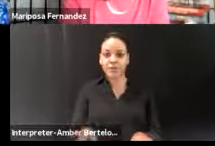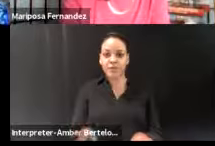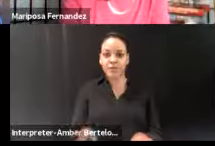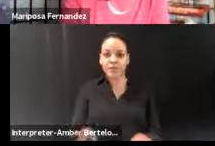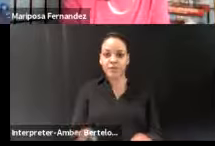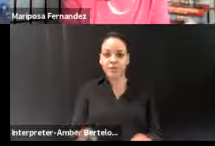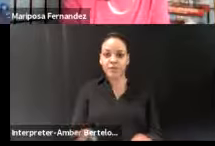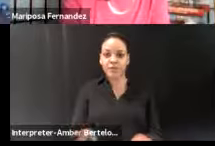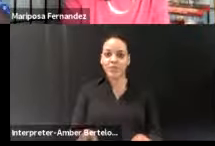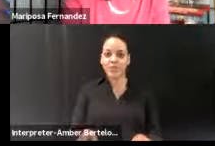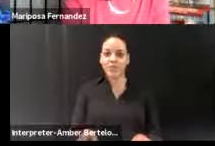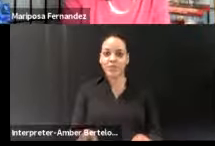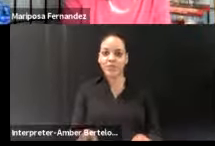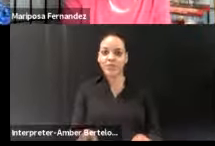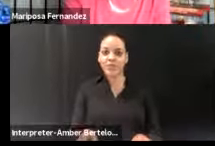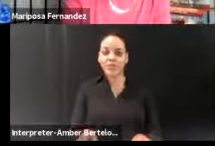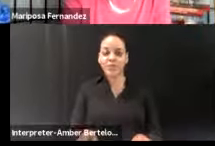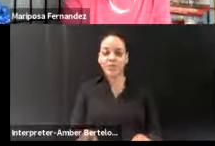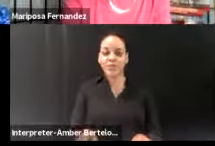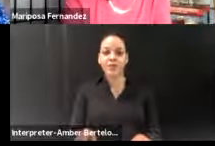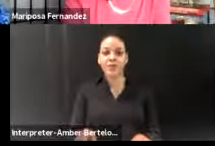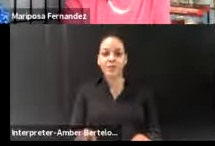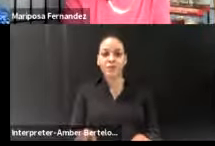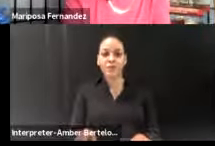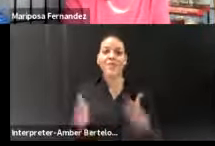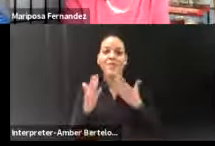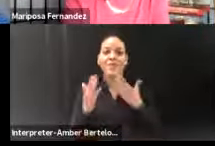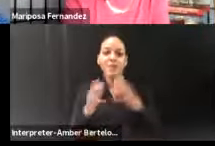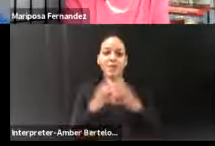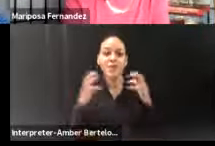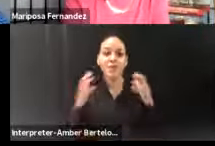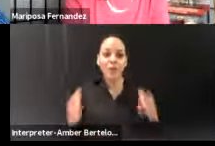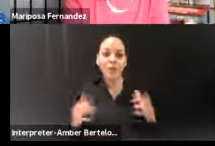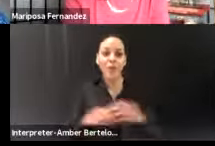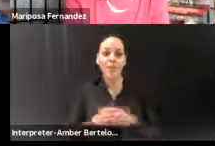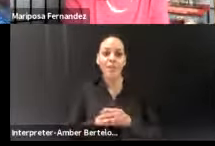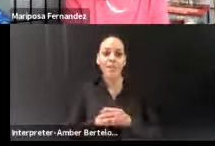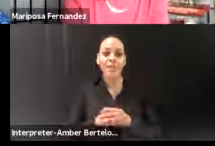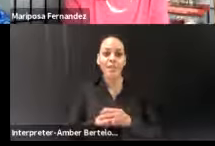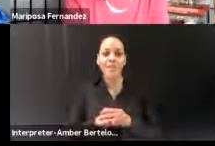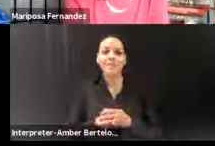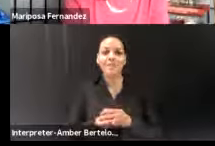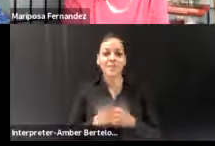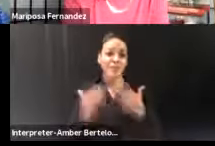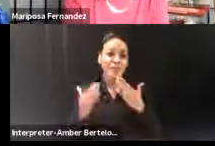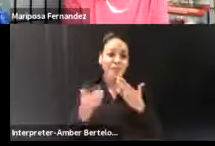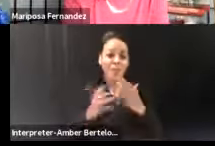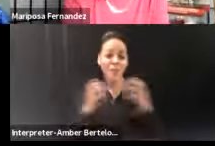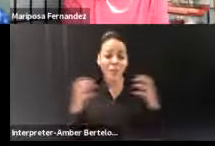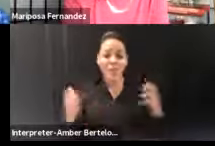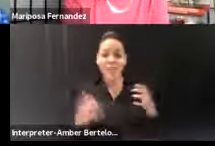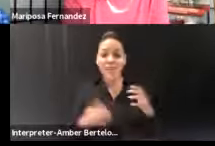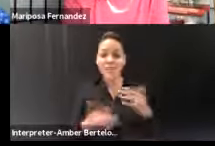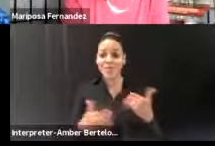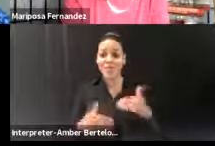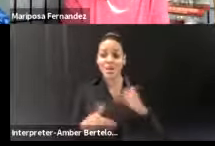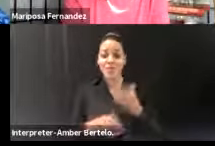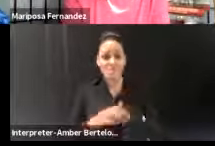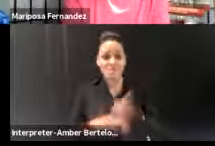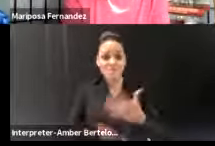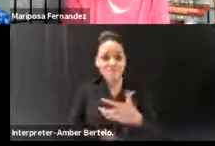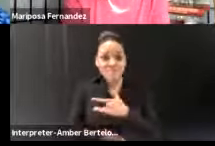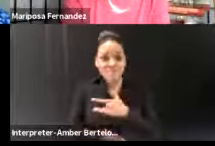Thank you so much. Thank you so much for another moving tribute,